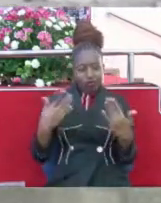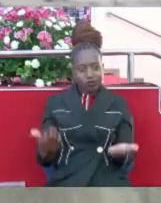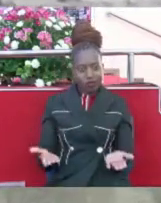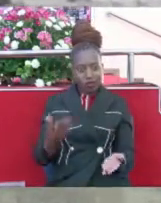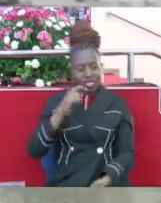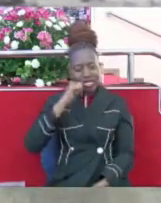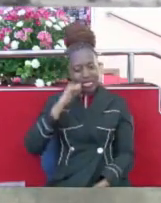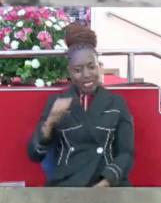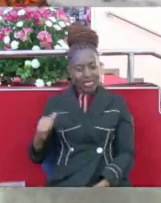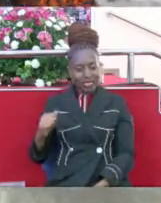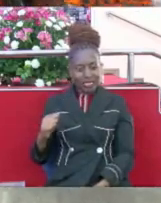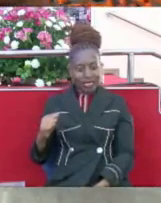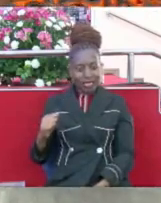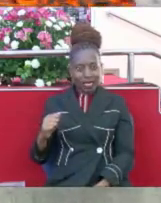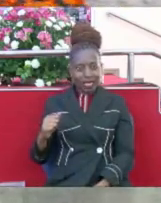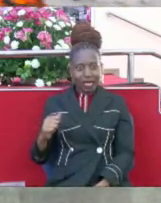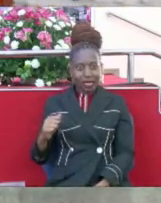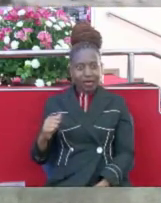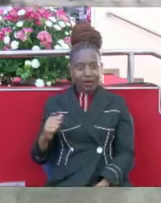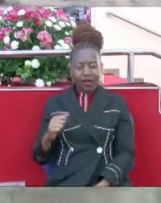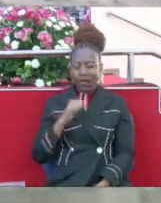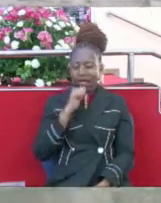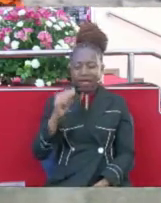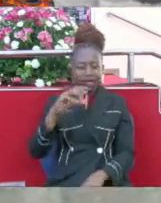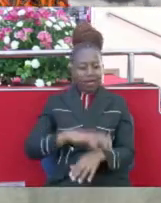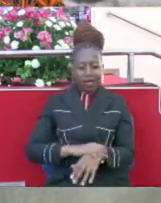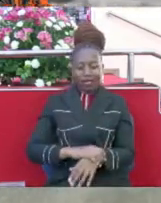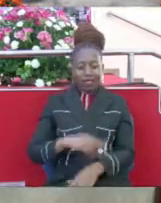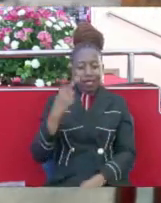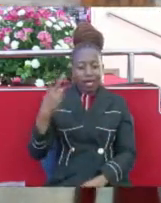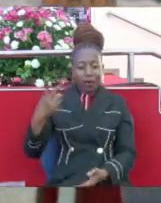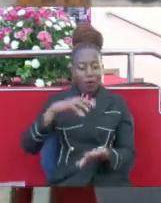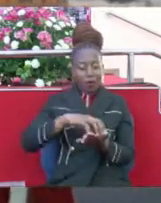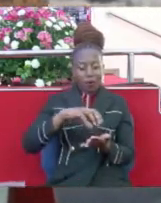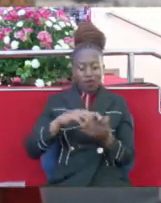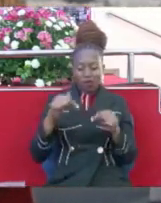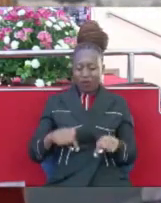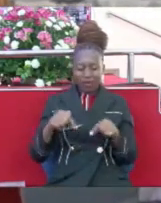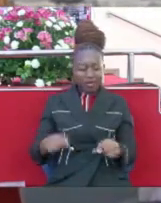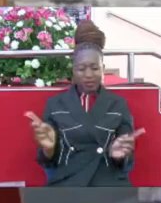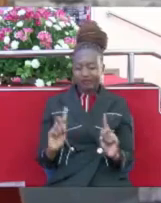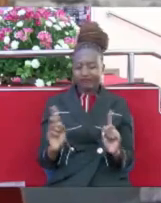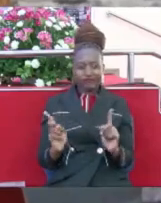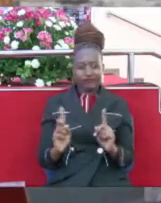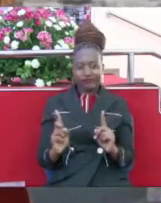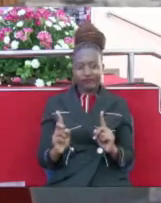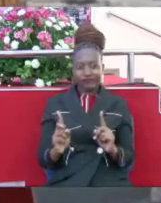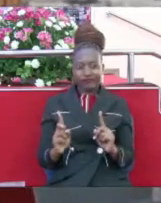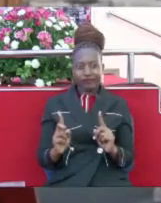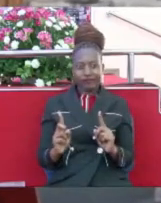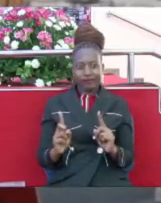kuwateketeza wale fahali, he did not get the double portion immediately. Hakupata mgao maradufu wakati pale pale. There was a process